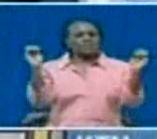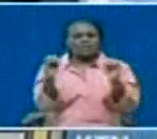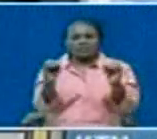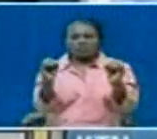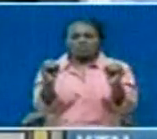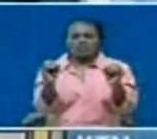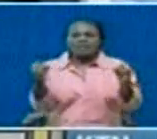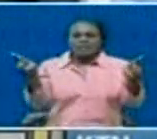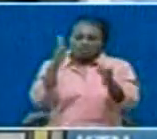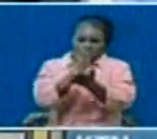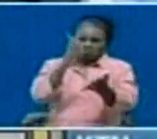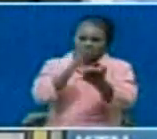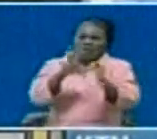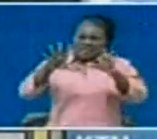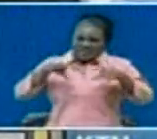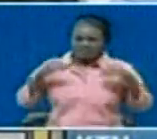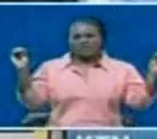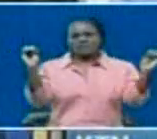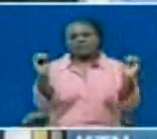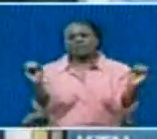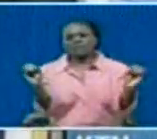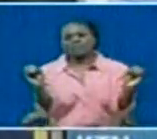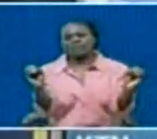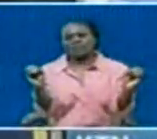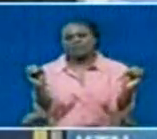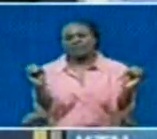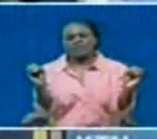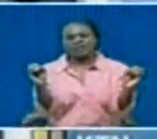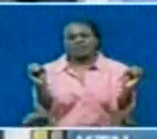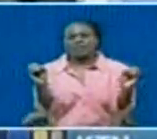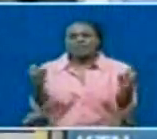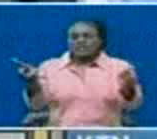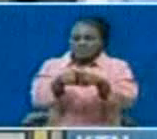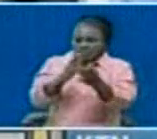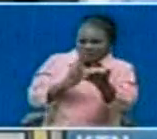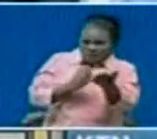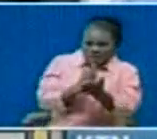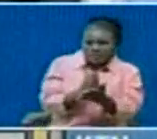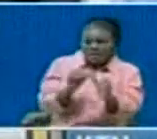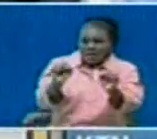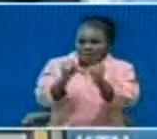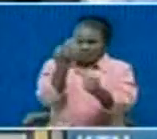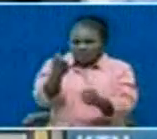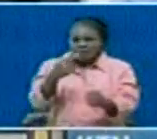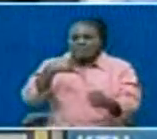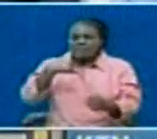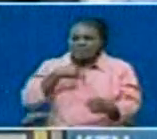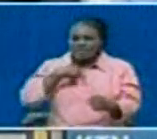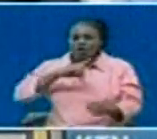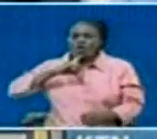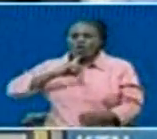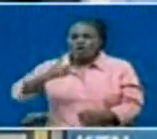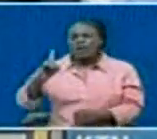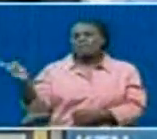untenable, and indeed unacceptable. In light of the foregoing, I have instructed the